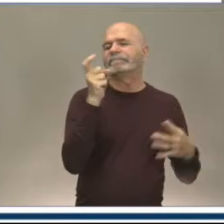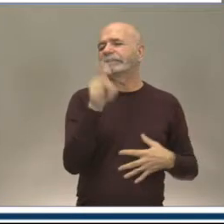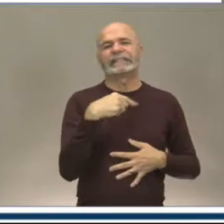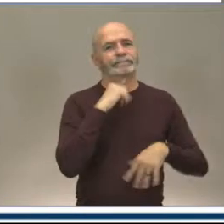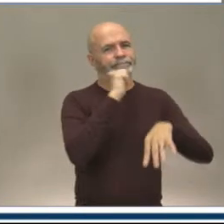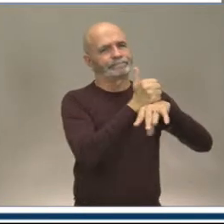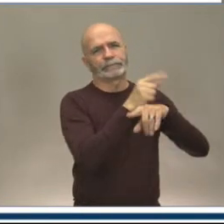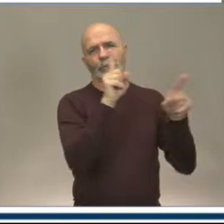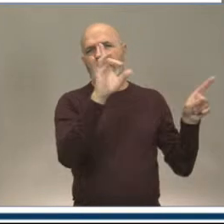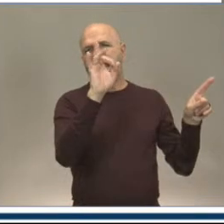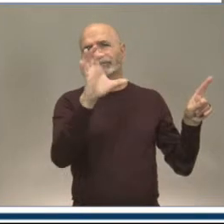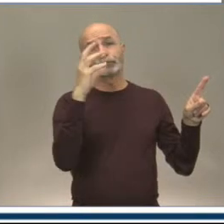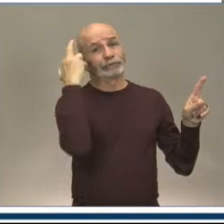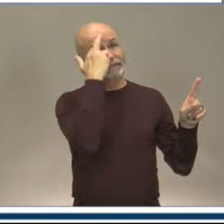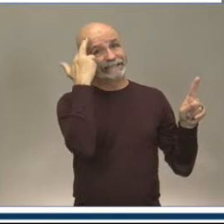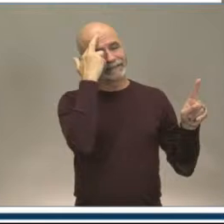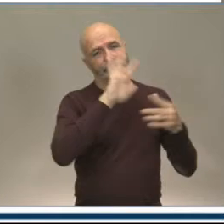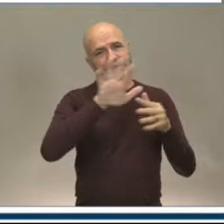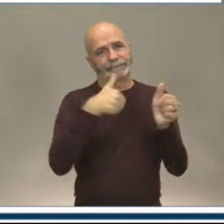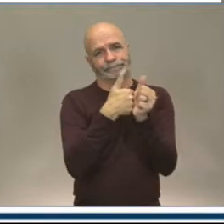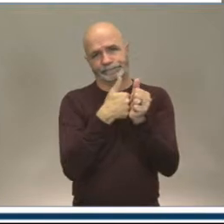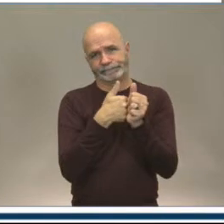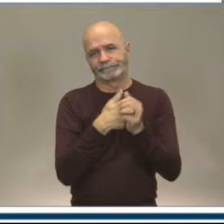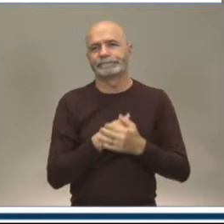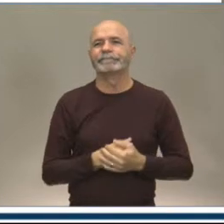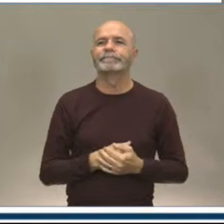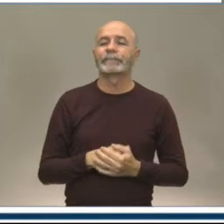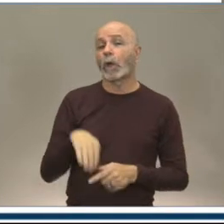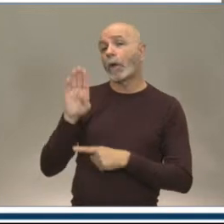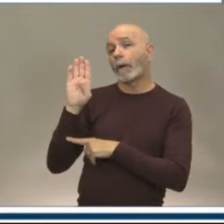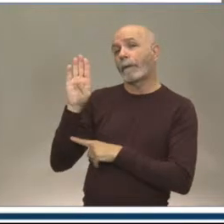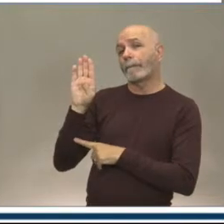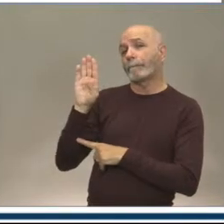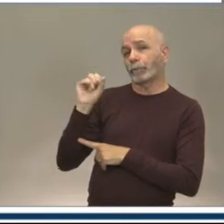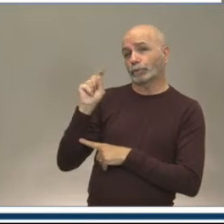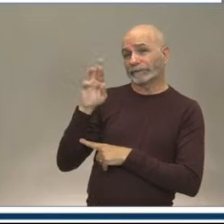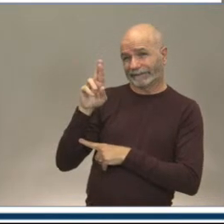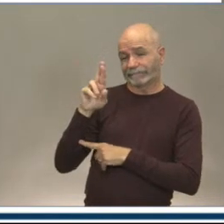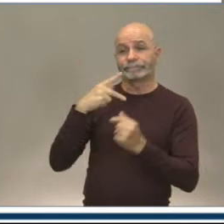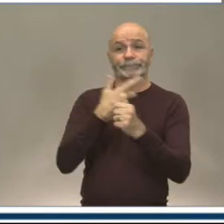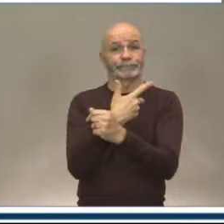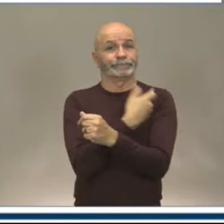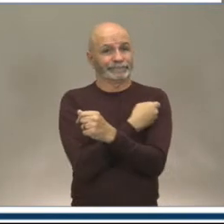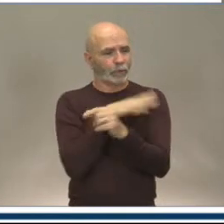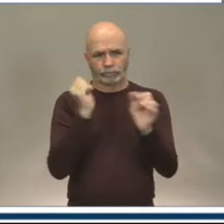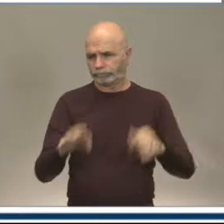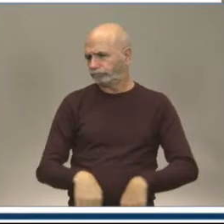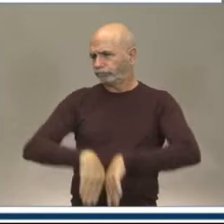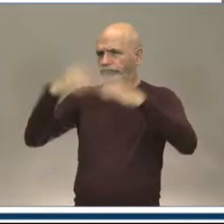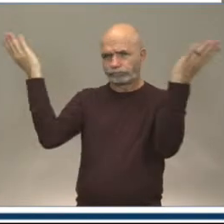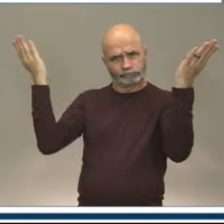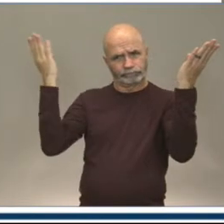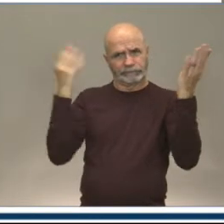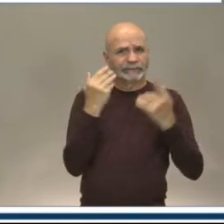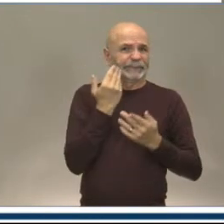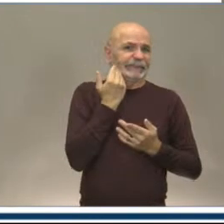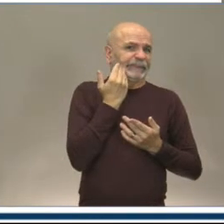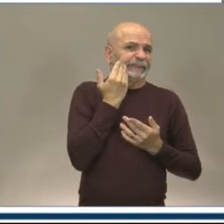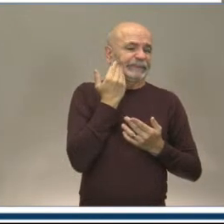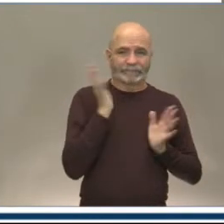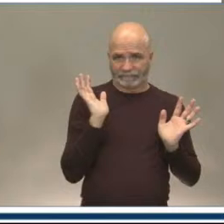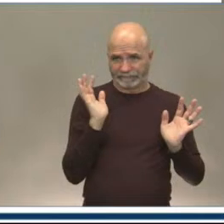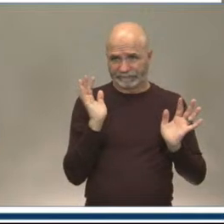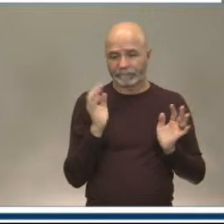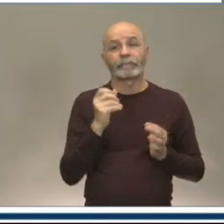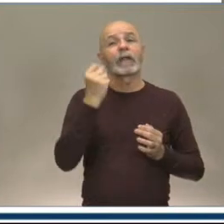And speaking of booster doses, I'm pleased to be able to say that we opened the booking a day ago, and as of last night, we've